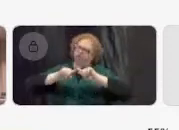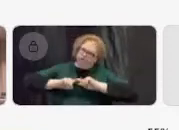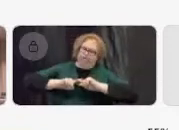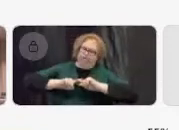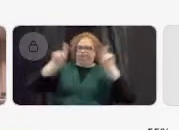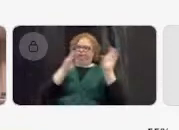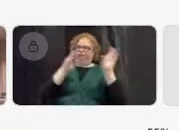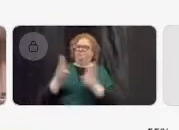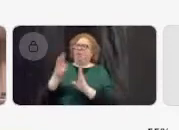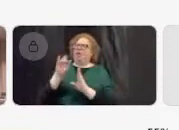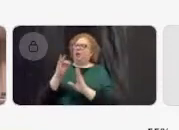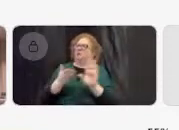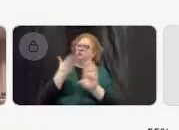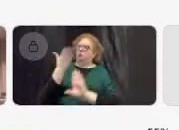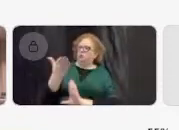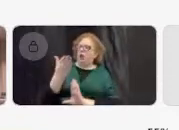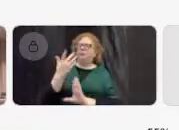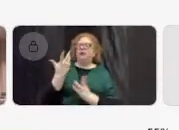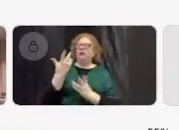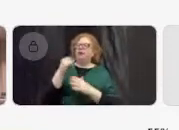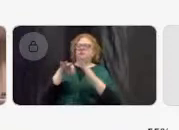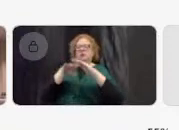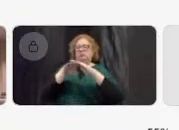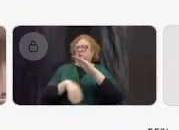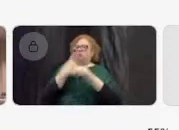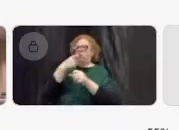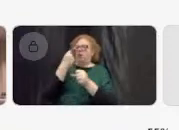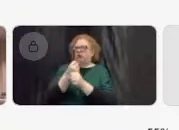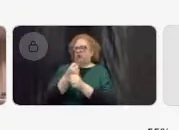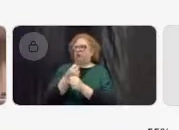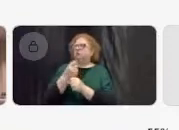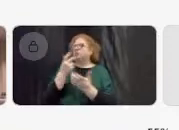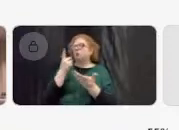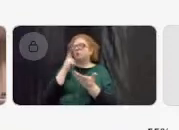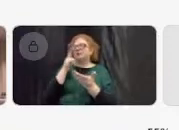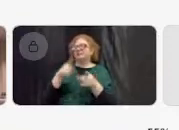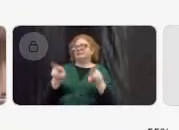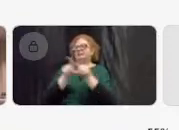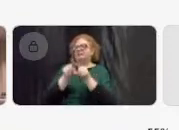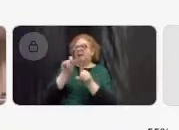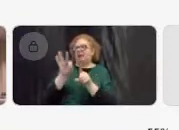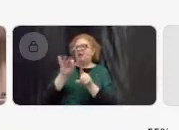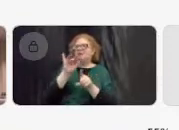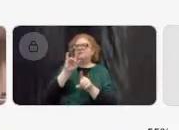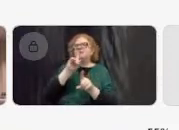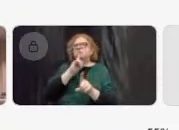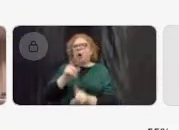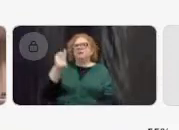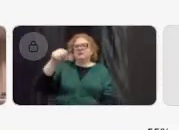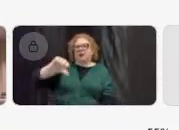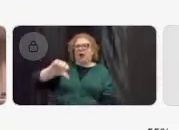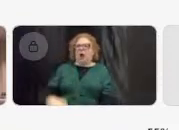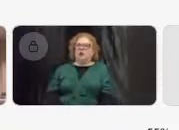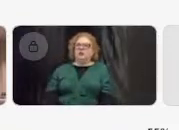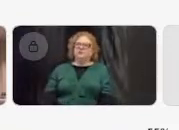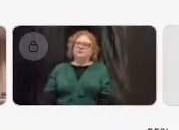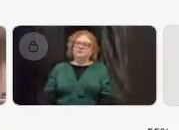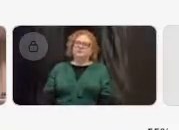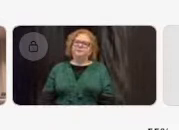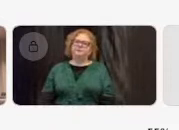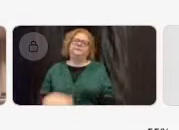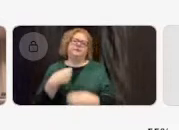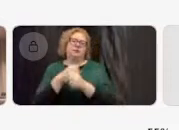same deal as it would be for a denial. I got you. All right. I'd like to make a motion